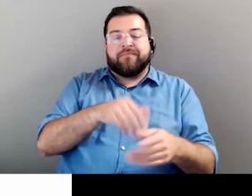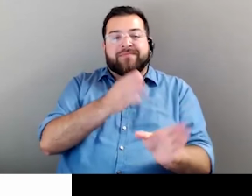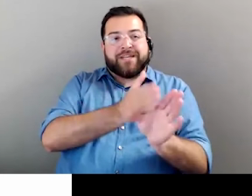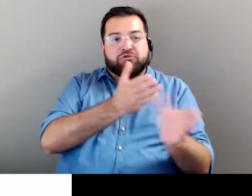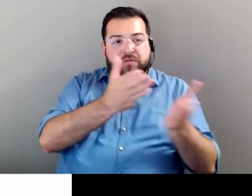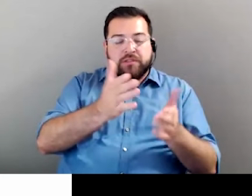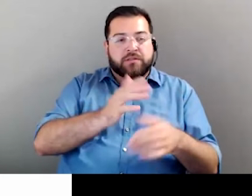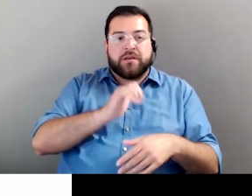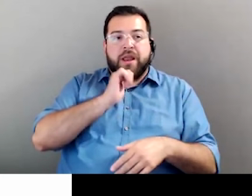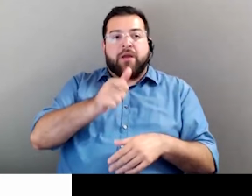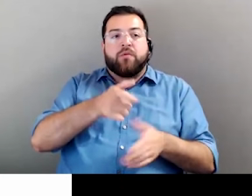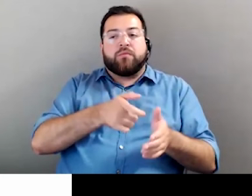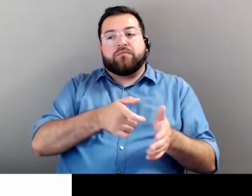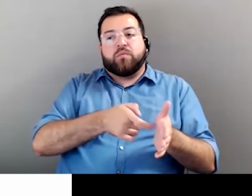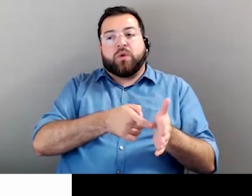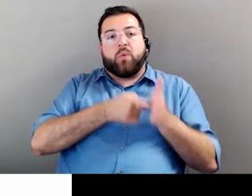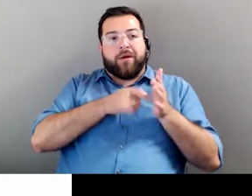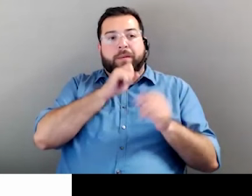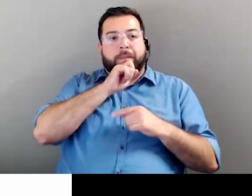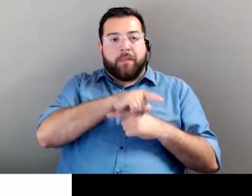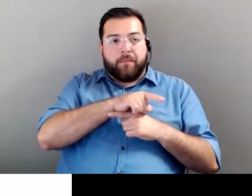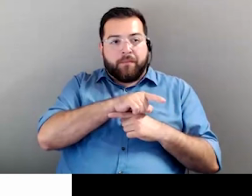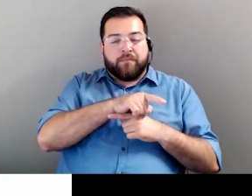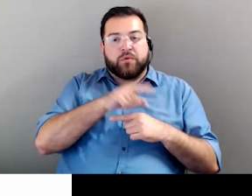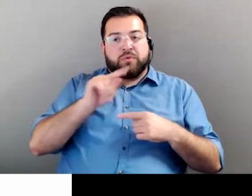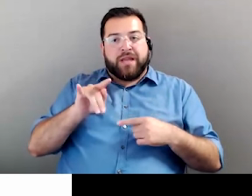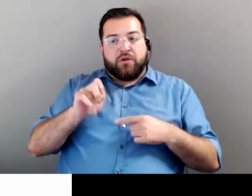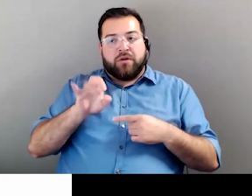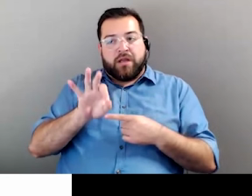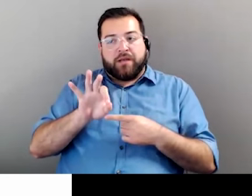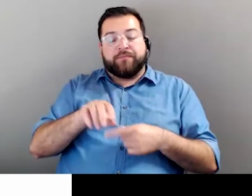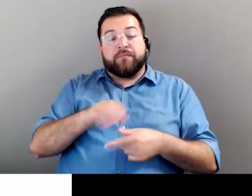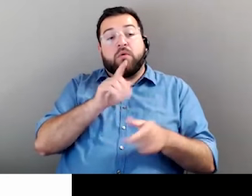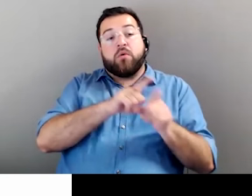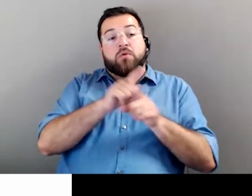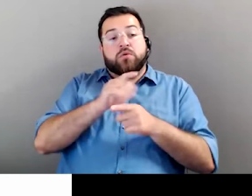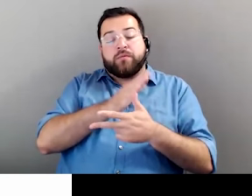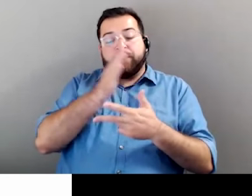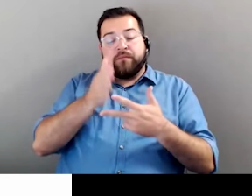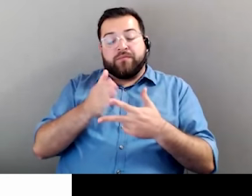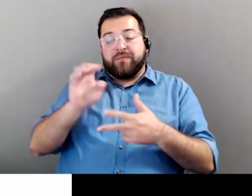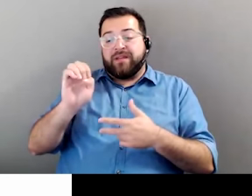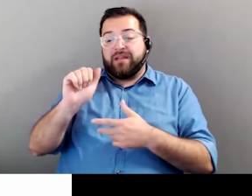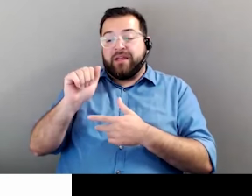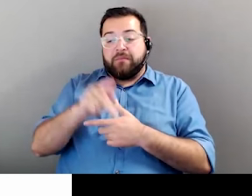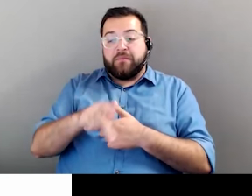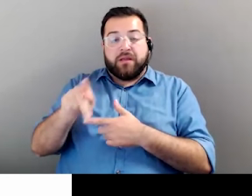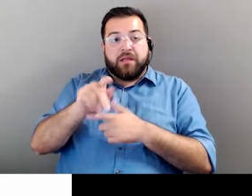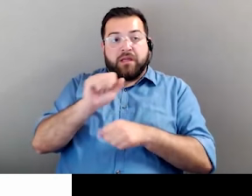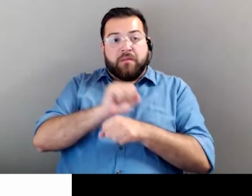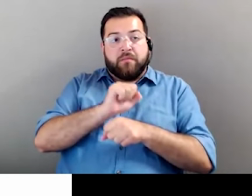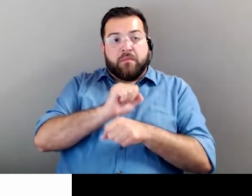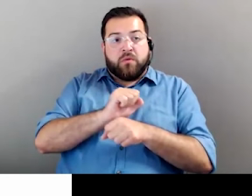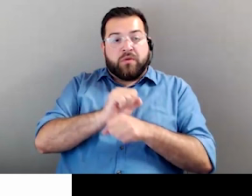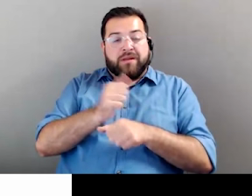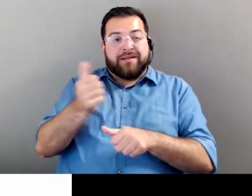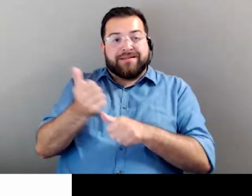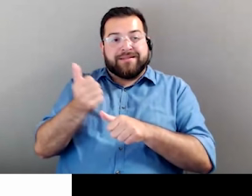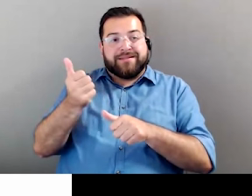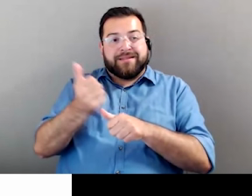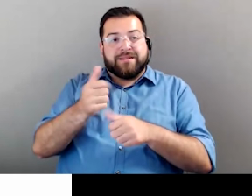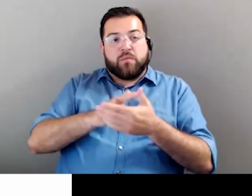the Employee Assistance Program, so EAP, for our employees. That is free and confidential.